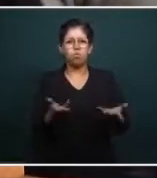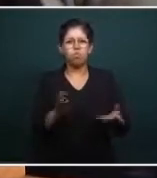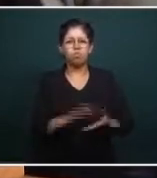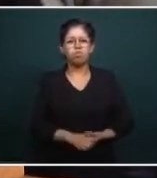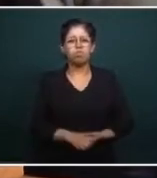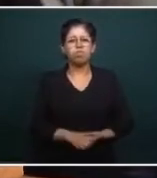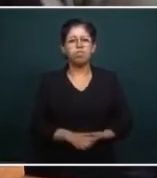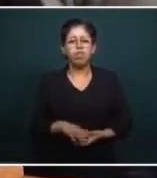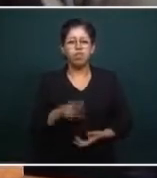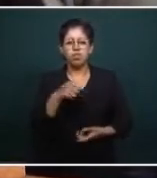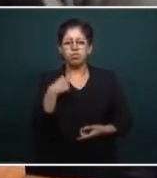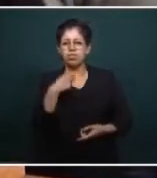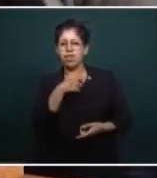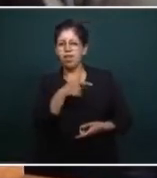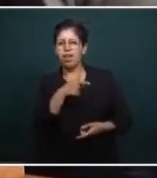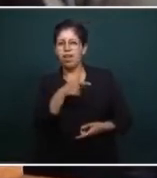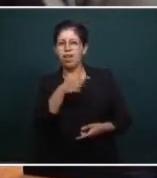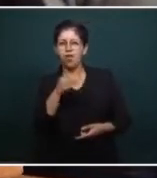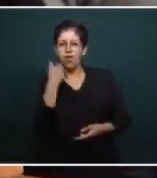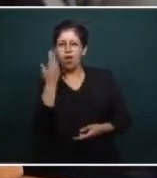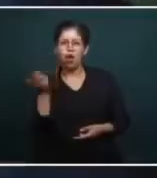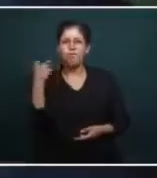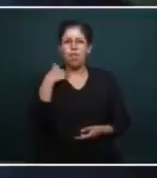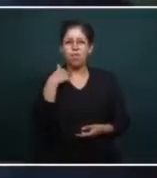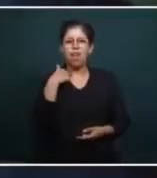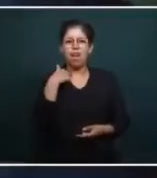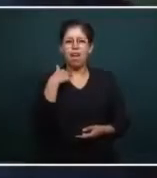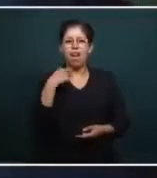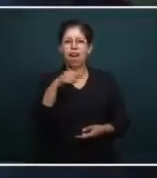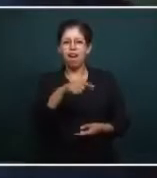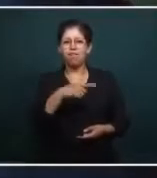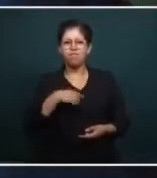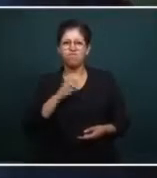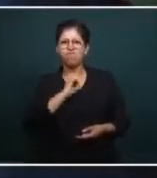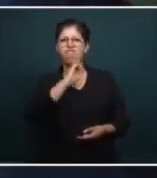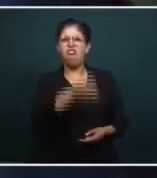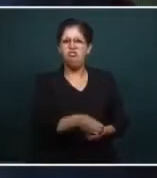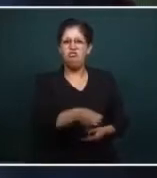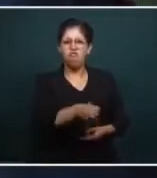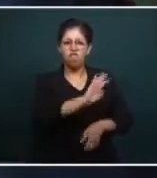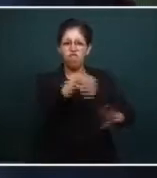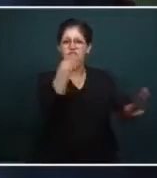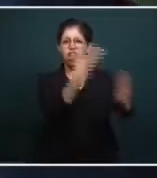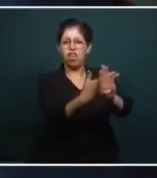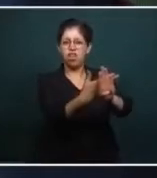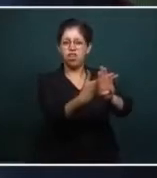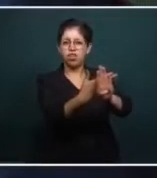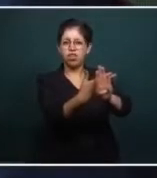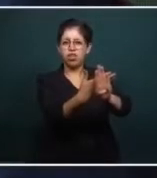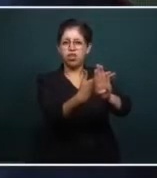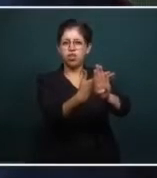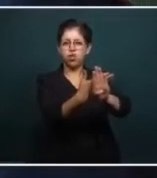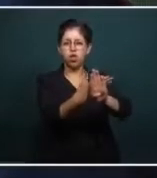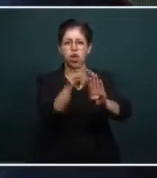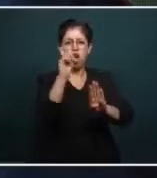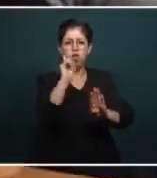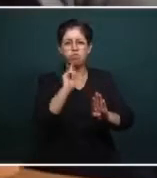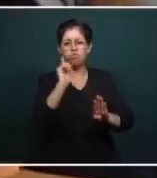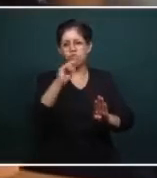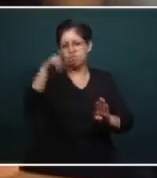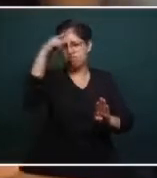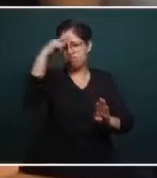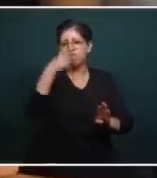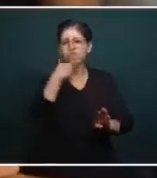parece que de alguna manera thread responden a esos that seems mensajes to de respond to odio the en contra de messages of los hate latinos, de los against the